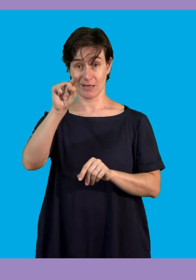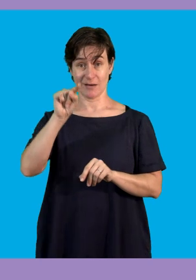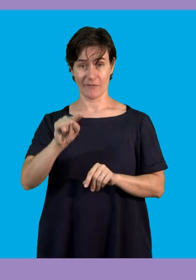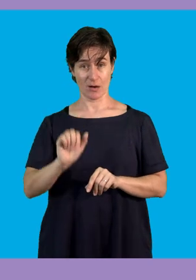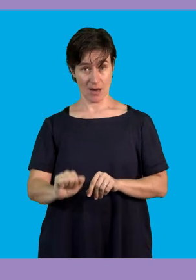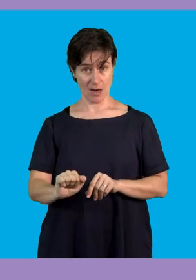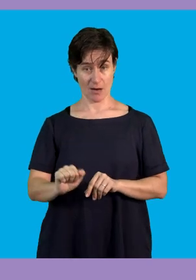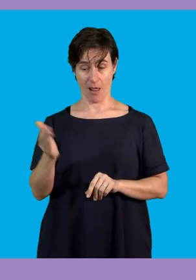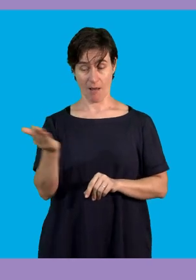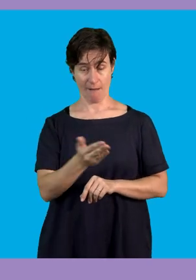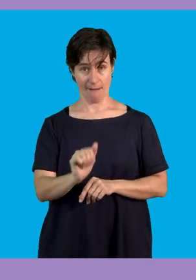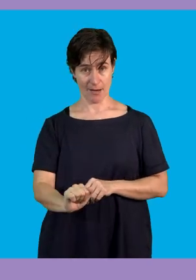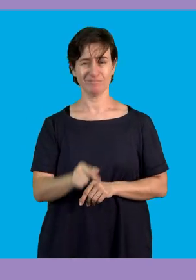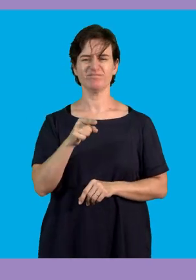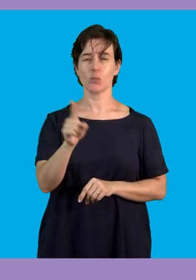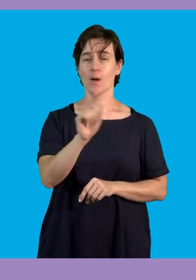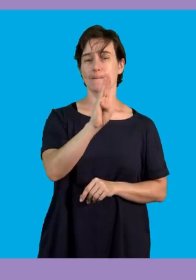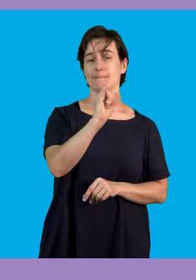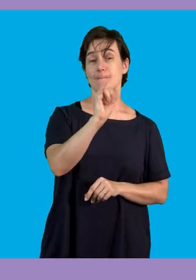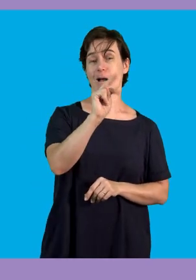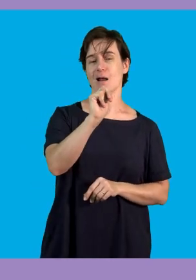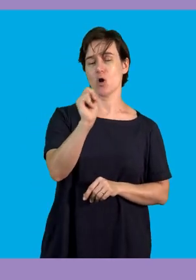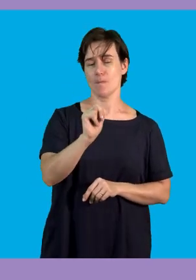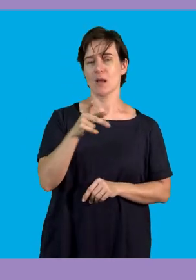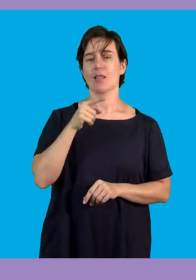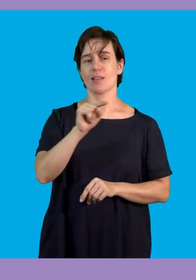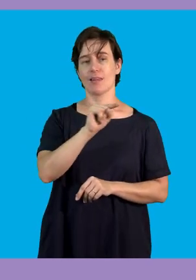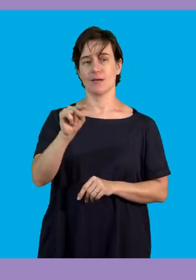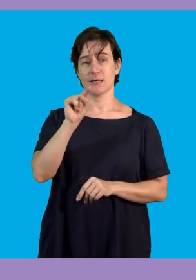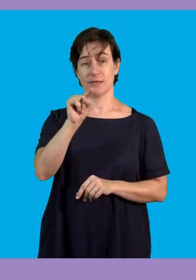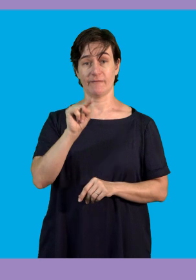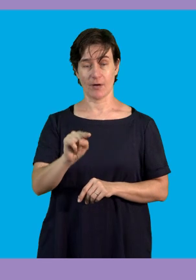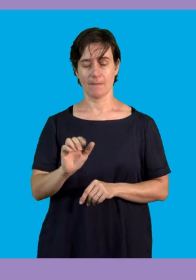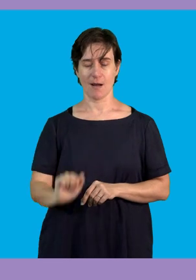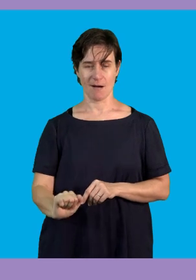a. It's a binomial divided by a